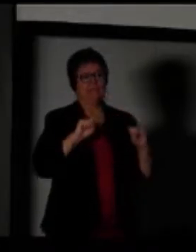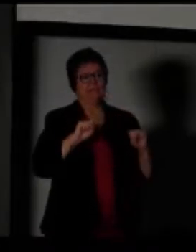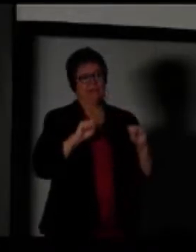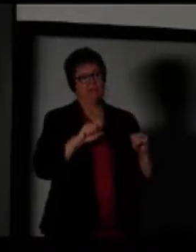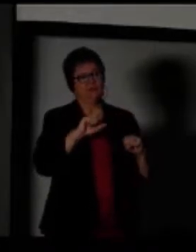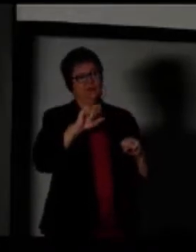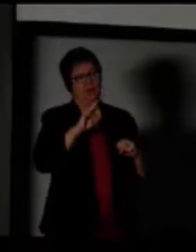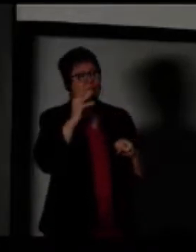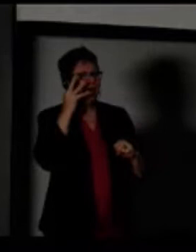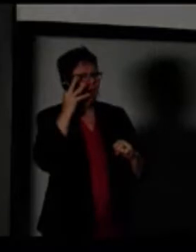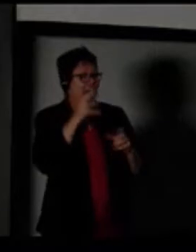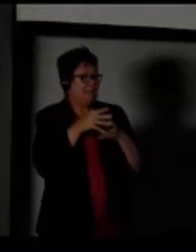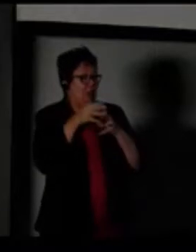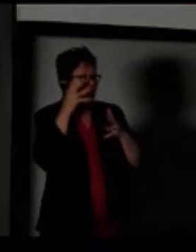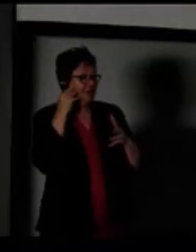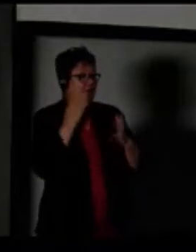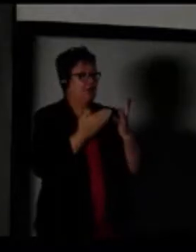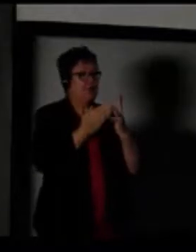American lens.